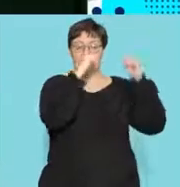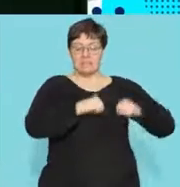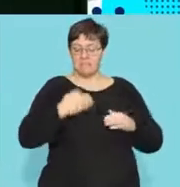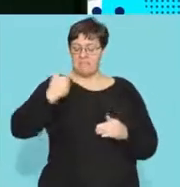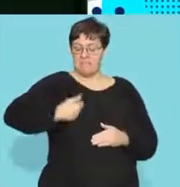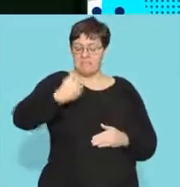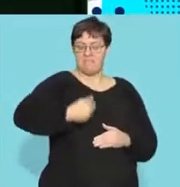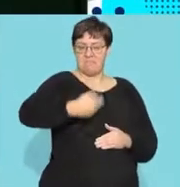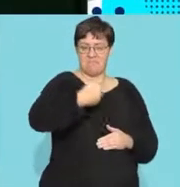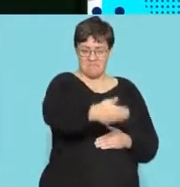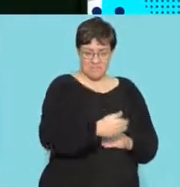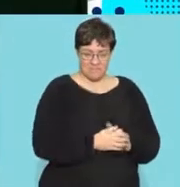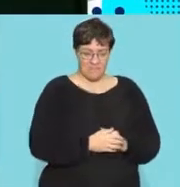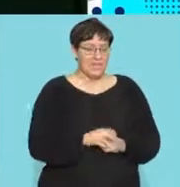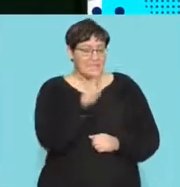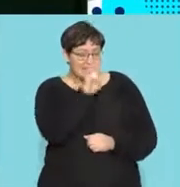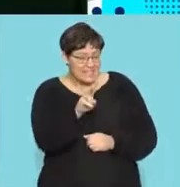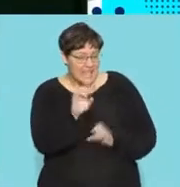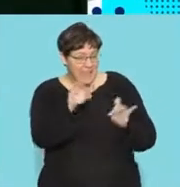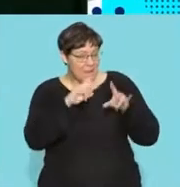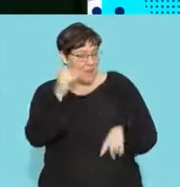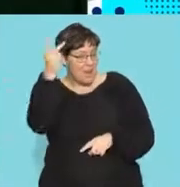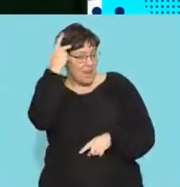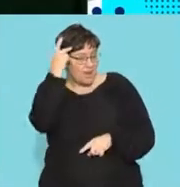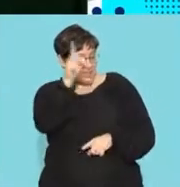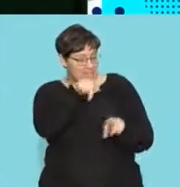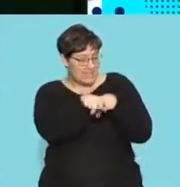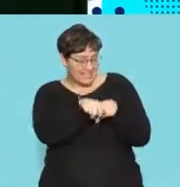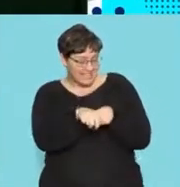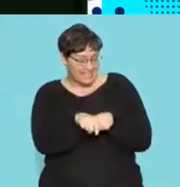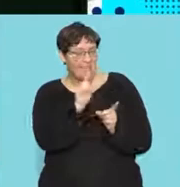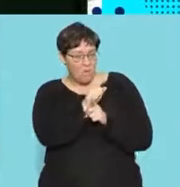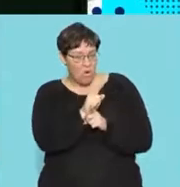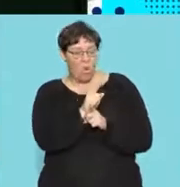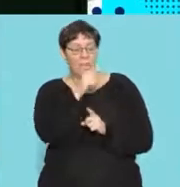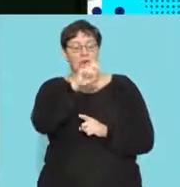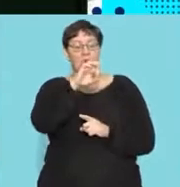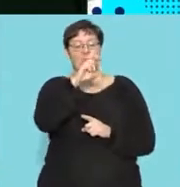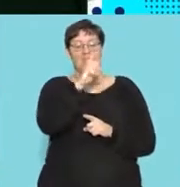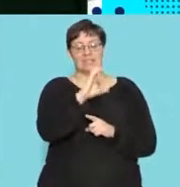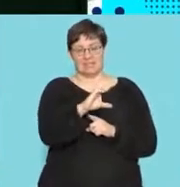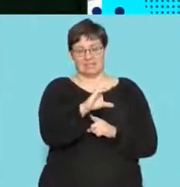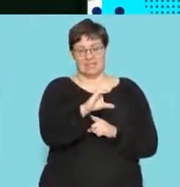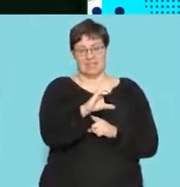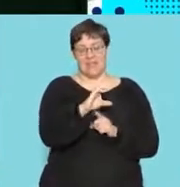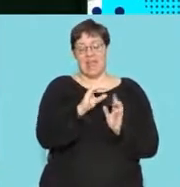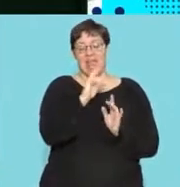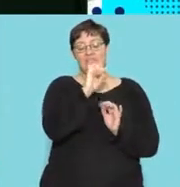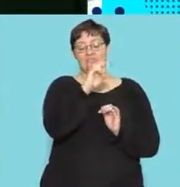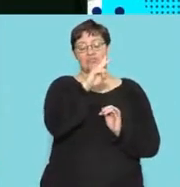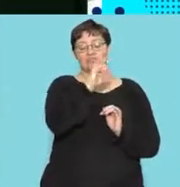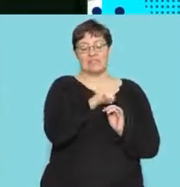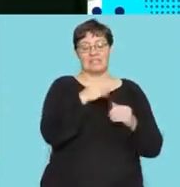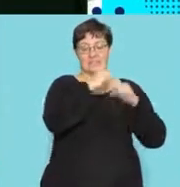the examiners are testing your knowledge of the periodic inventory system in adjustments, but relating it to the plastic